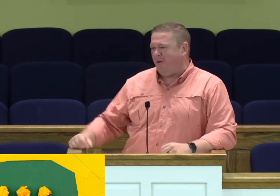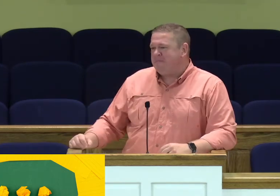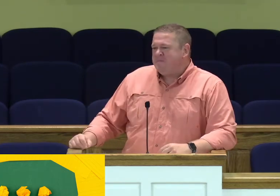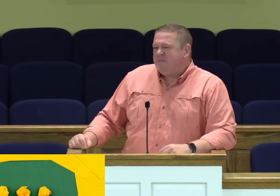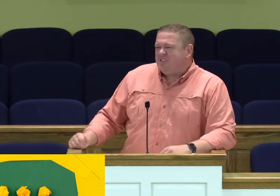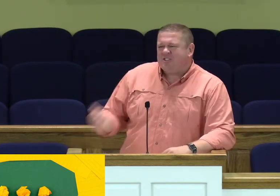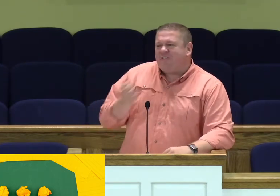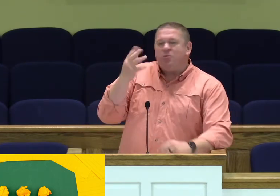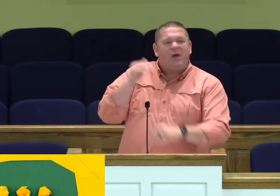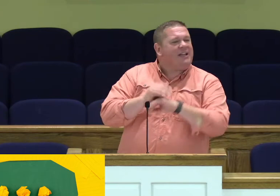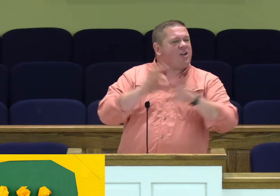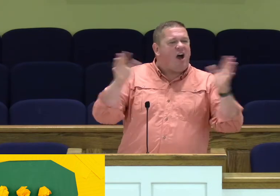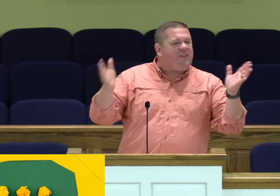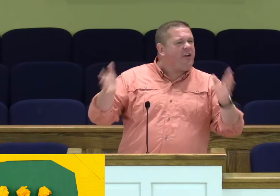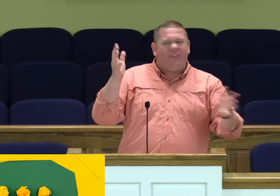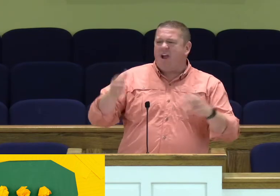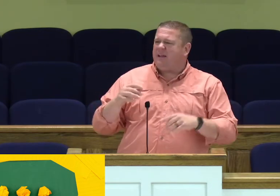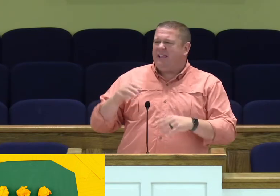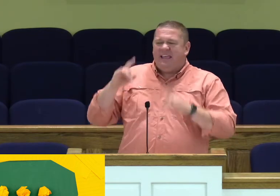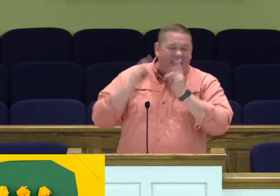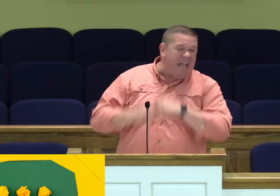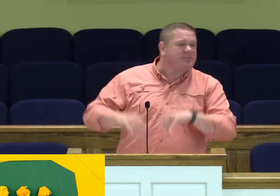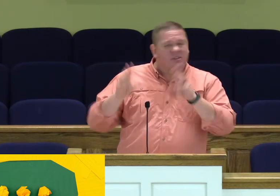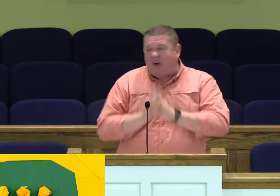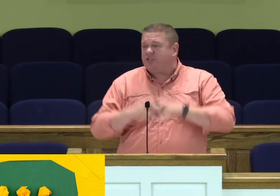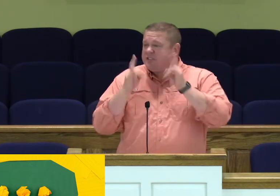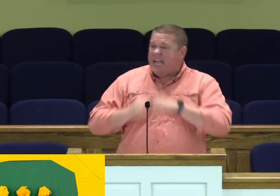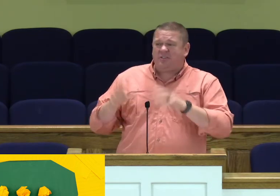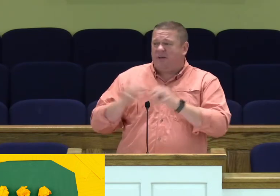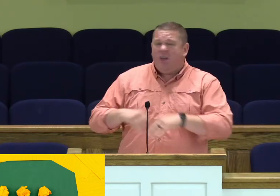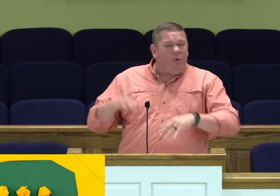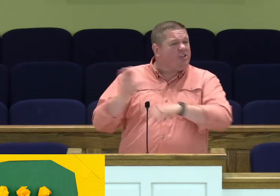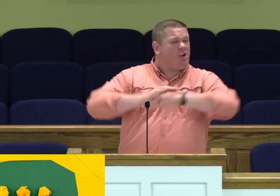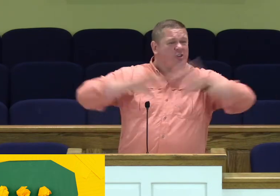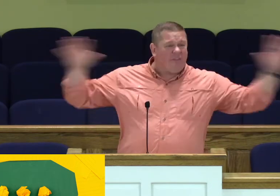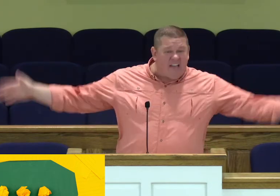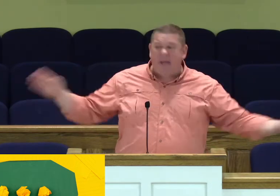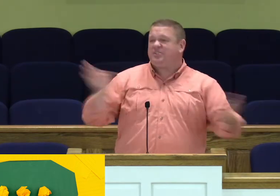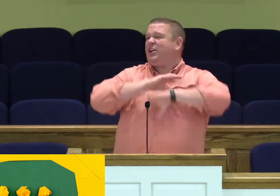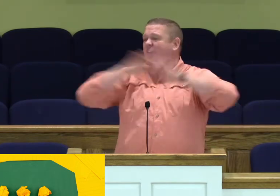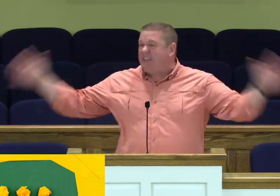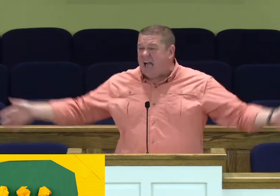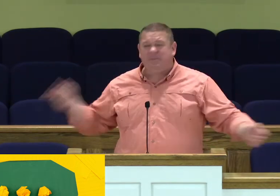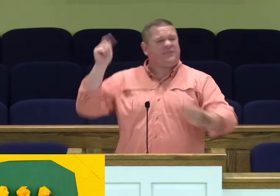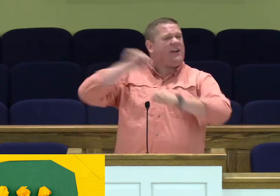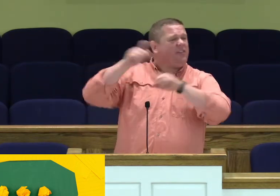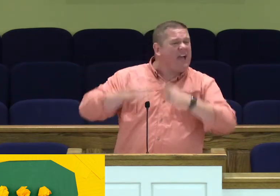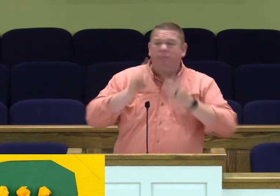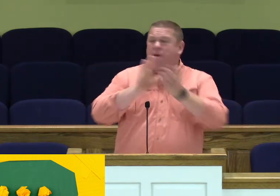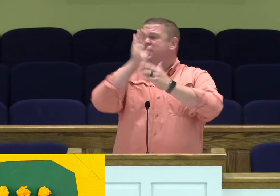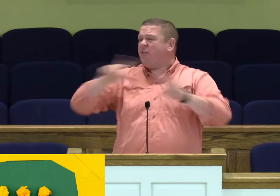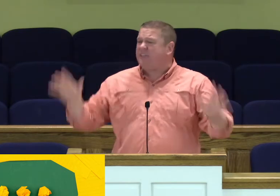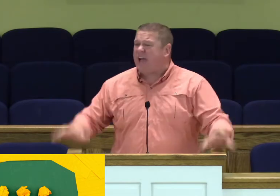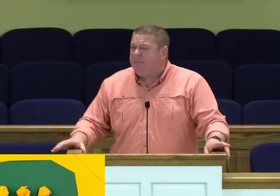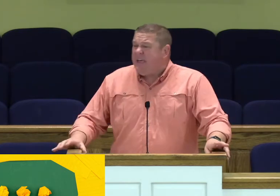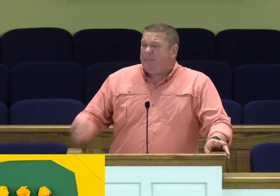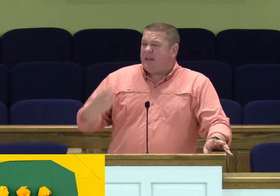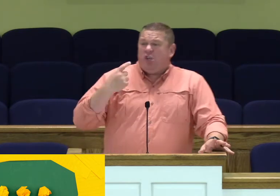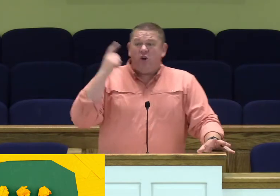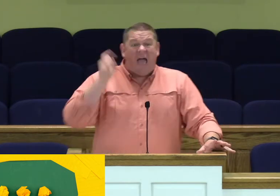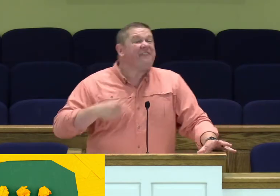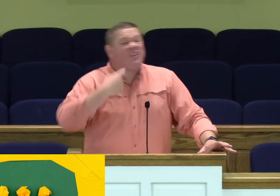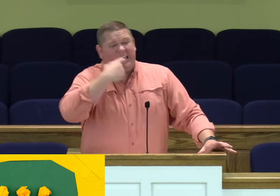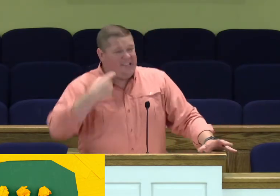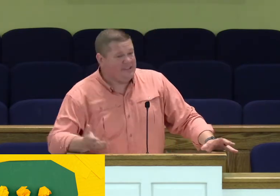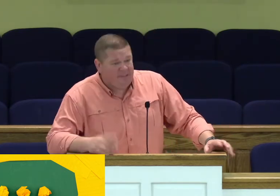summer. Just a few nights off here and there, but camps and conferences, we're in church all the time, singing all the time, testifying all the time, praise God all the time. I mean,